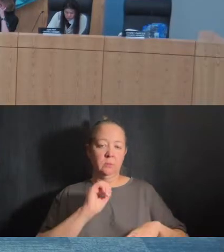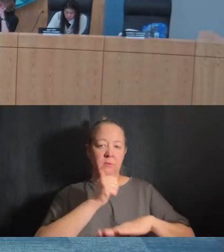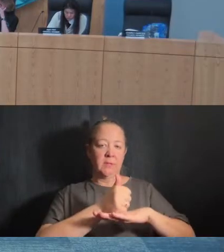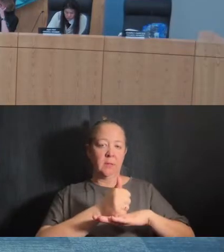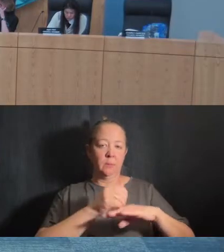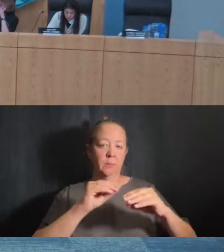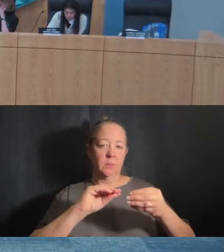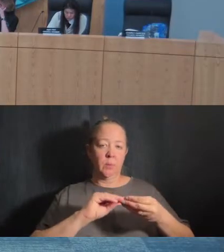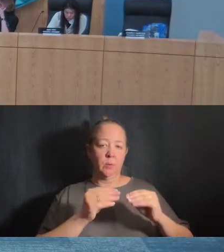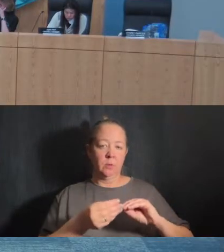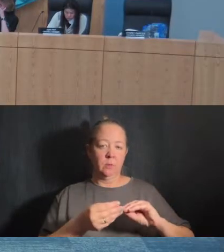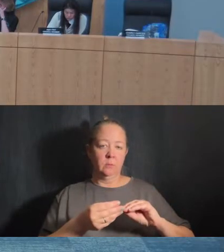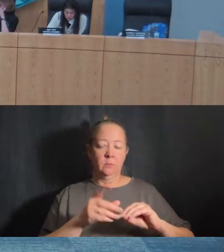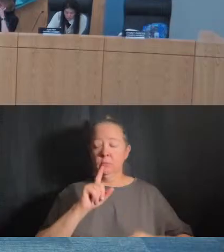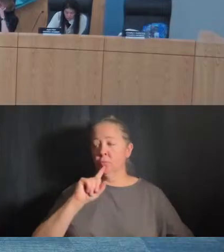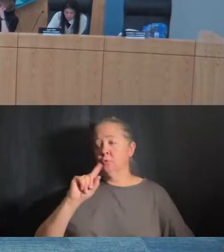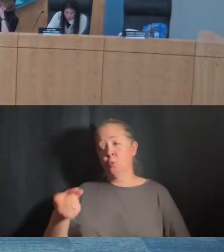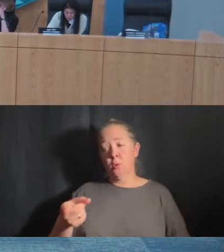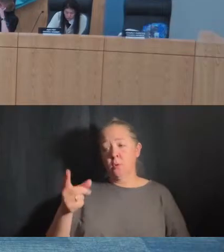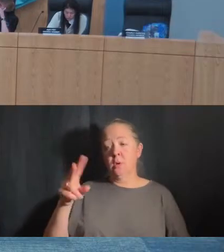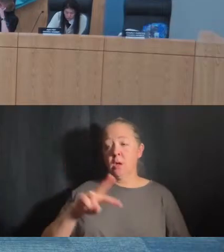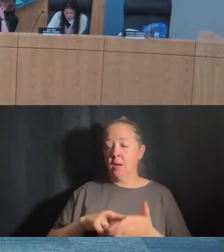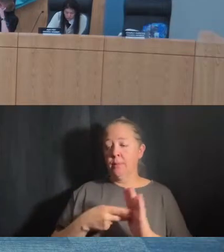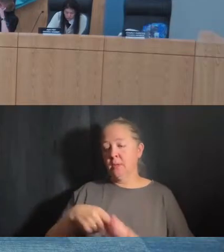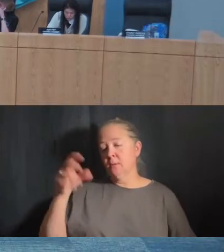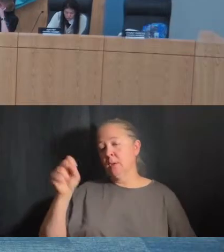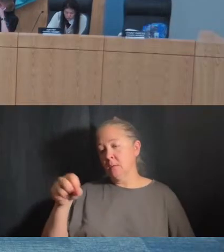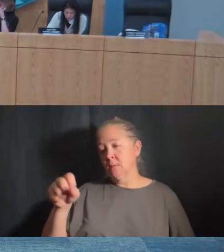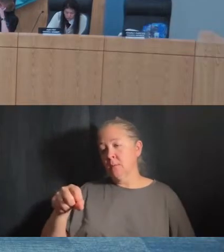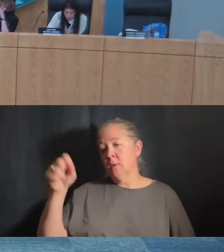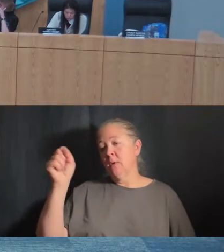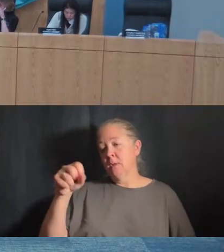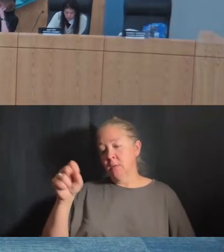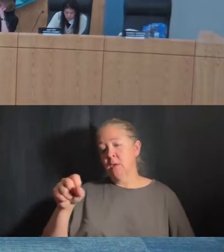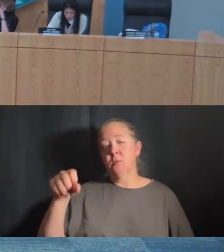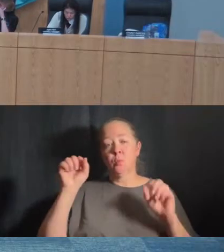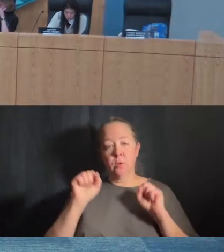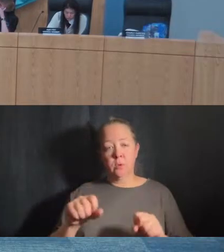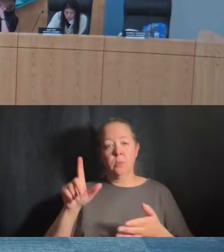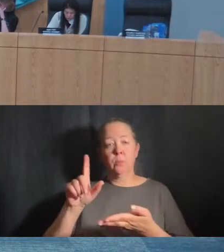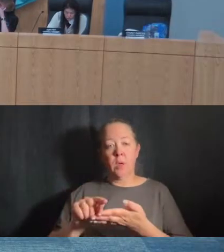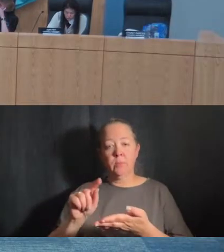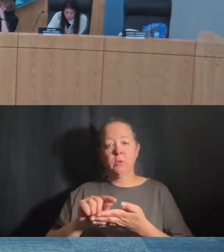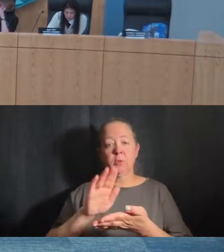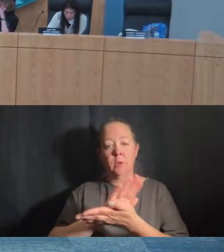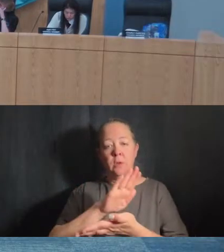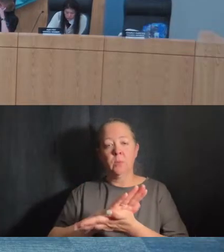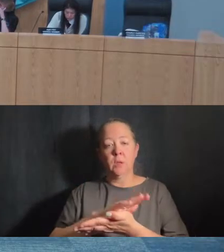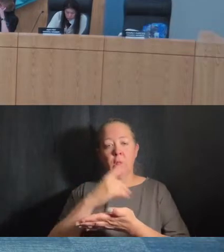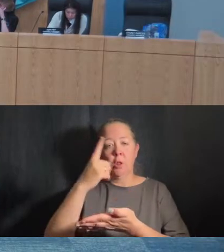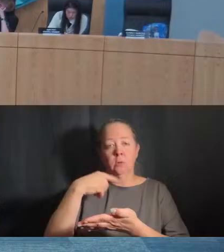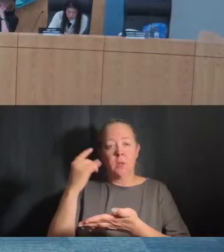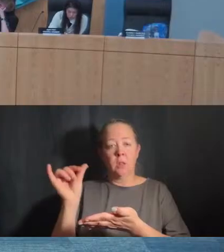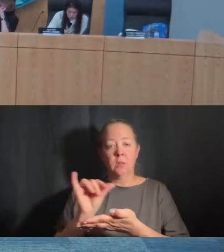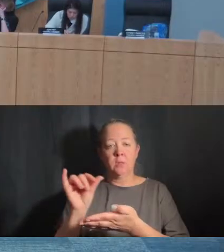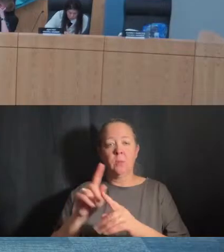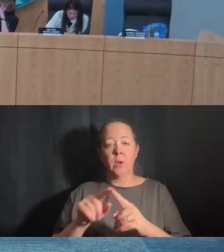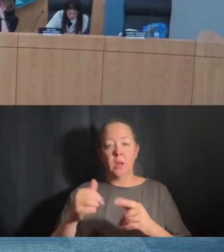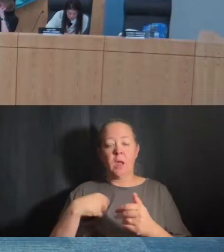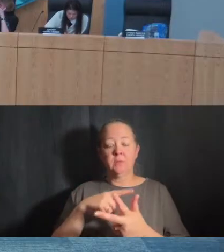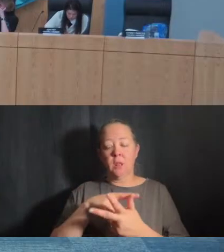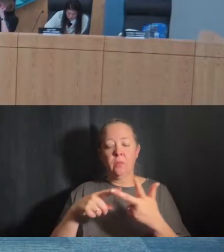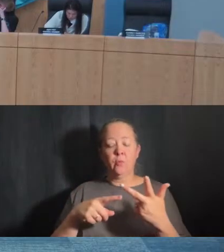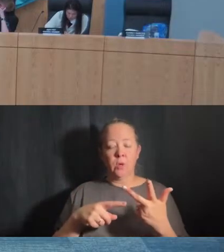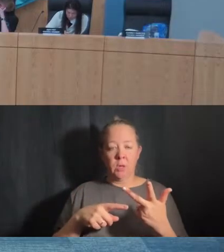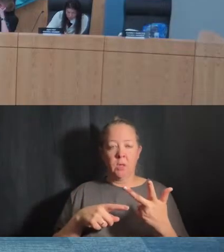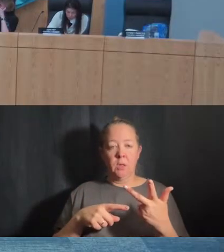Sure. I mean, yes, you mean, yes, we could publish a document that has that looks like this, but has the three Different layers.